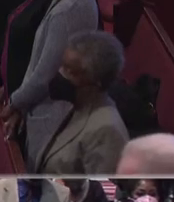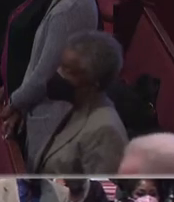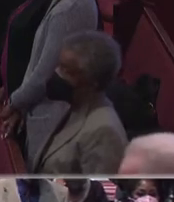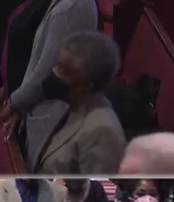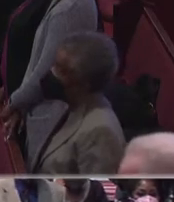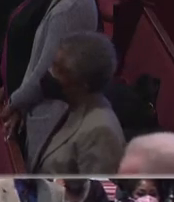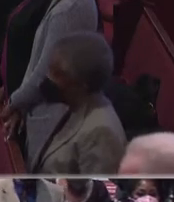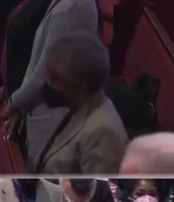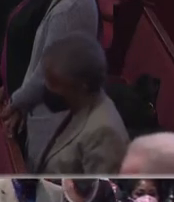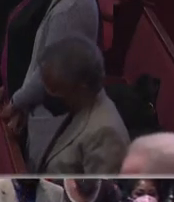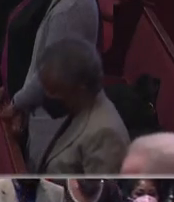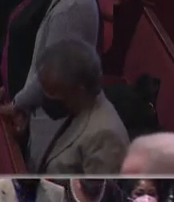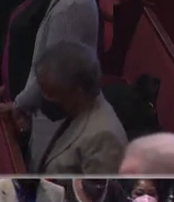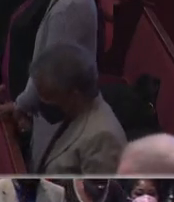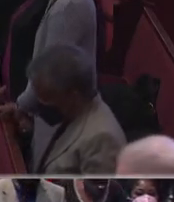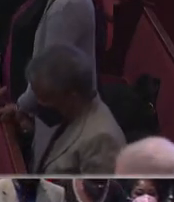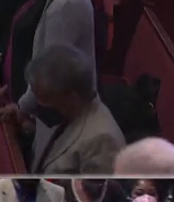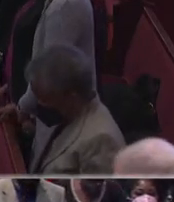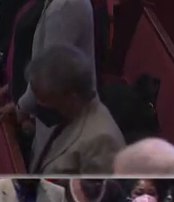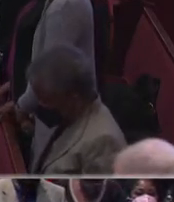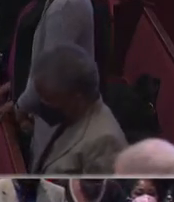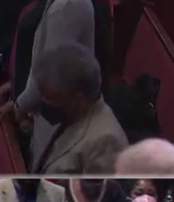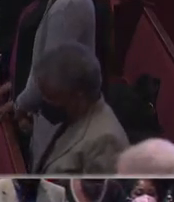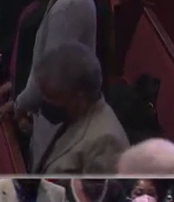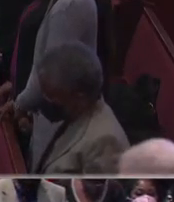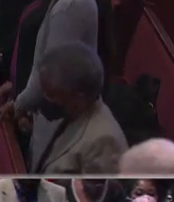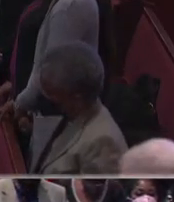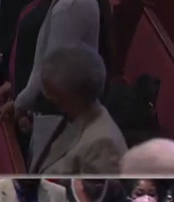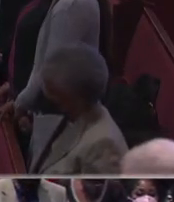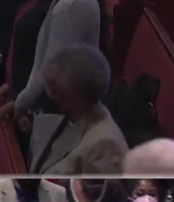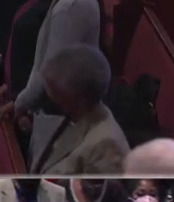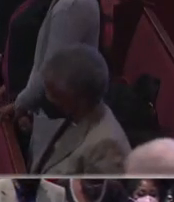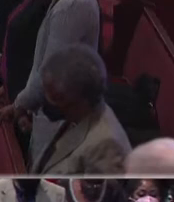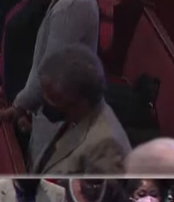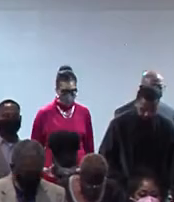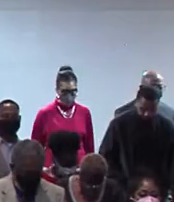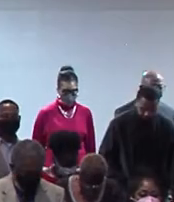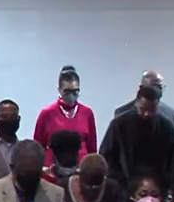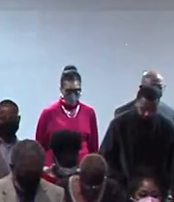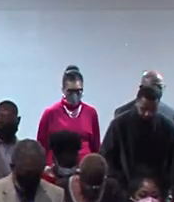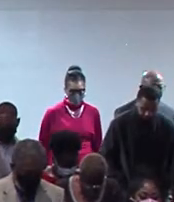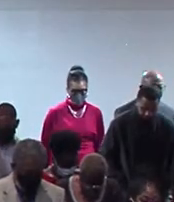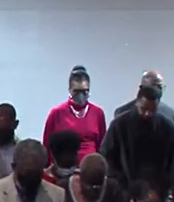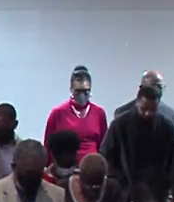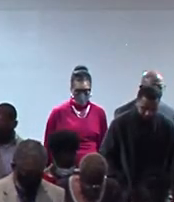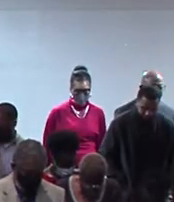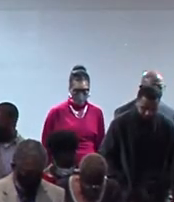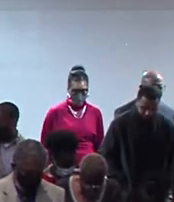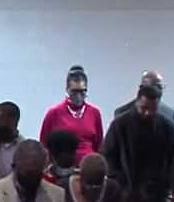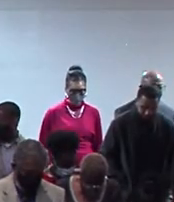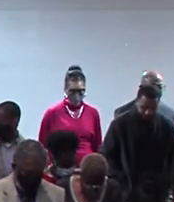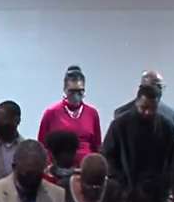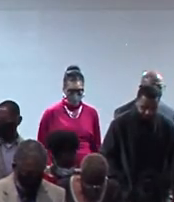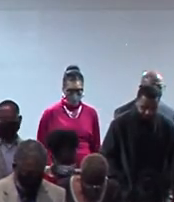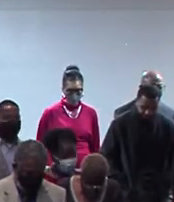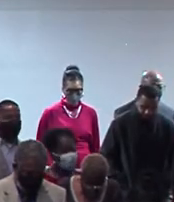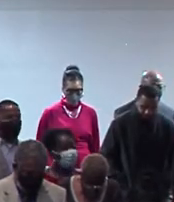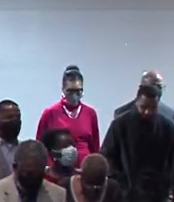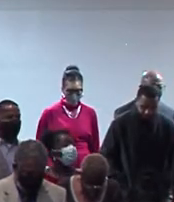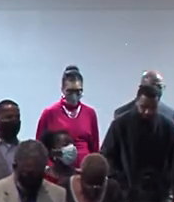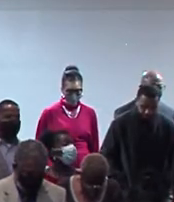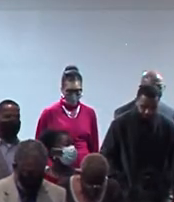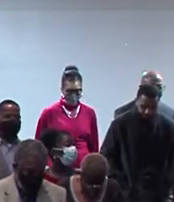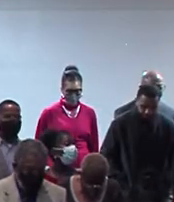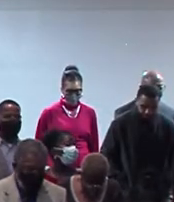Now, Lord, we thank you for reinforcing this morning to us, God, that you desire good things for us and that we need to get out of our way, own